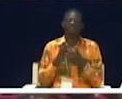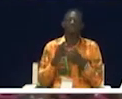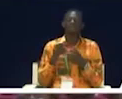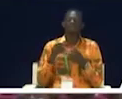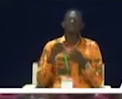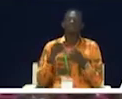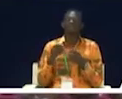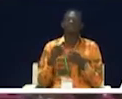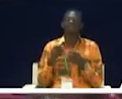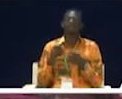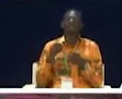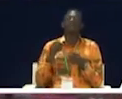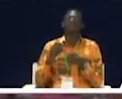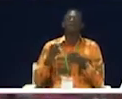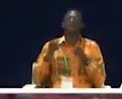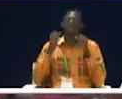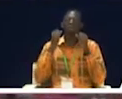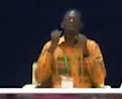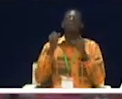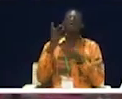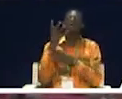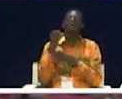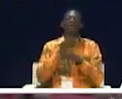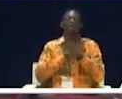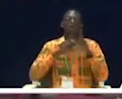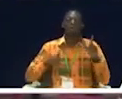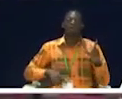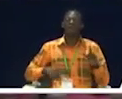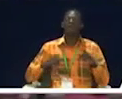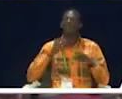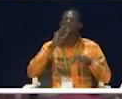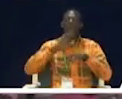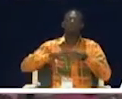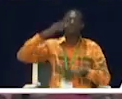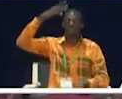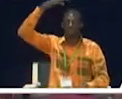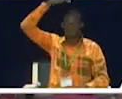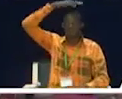powerful song. Owo Oluwambe Loria.